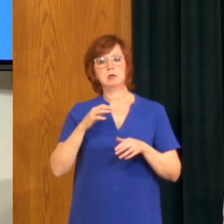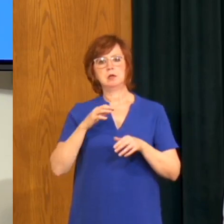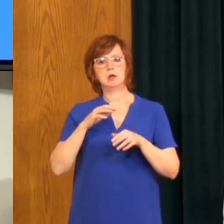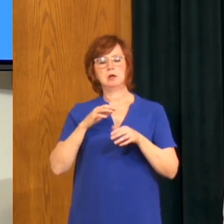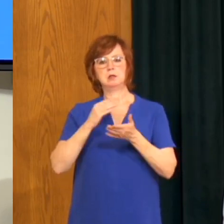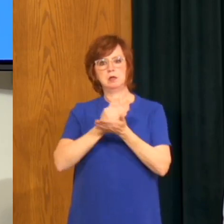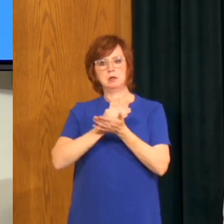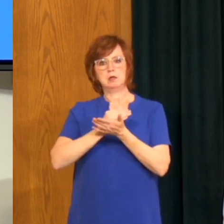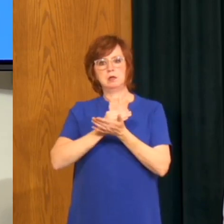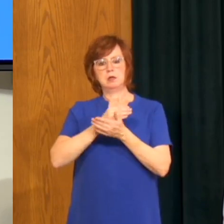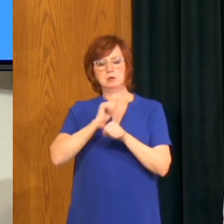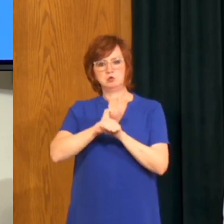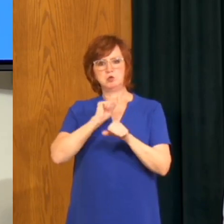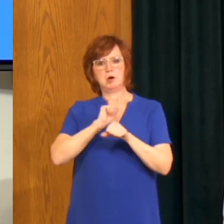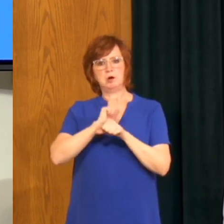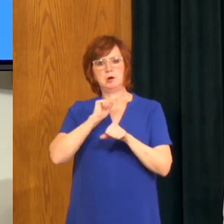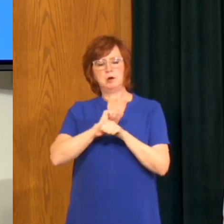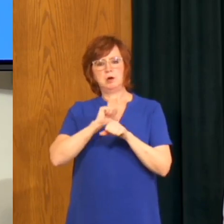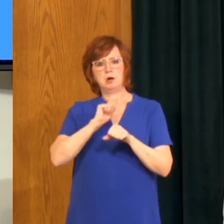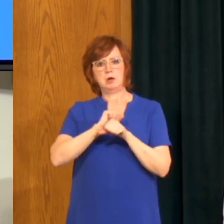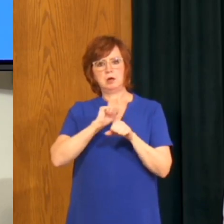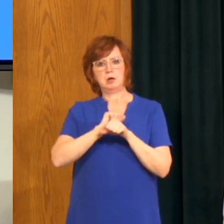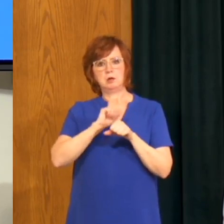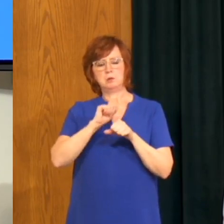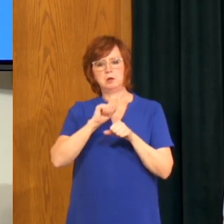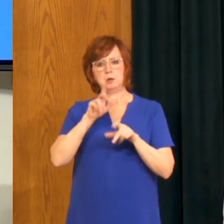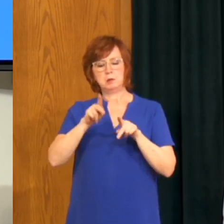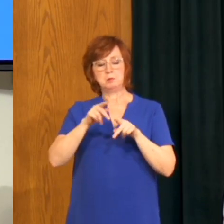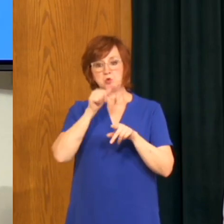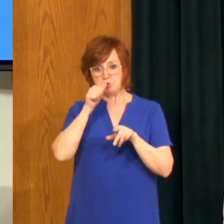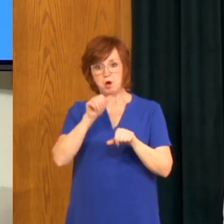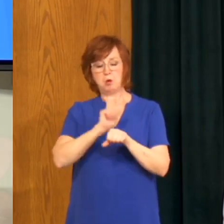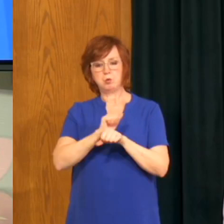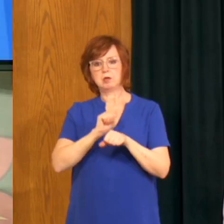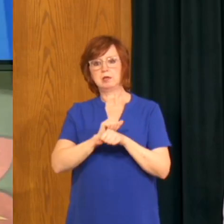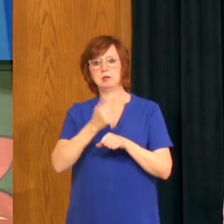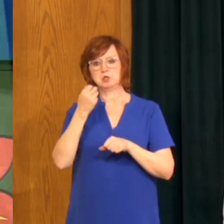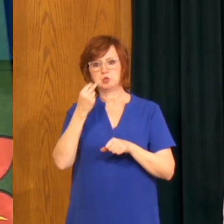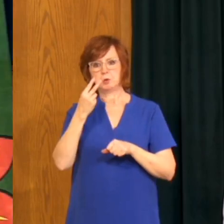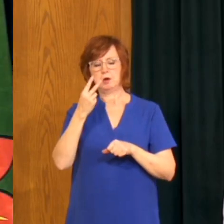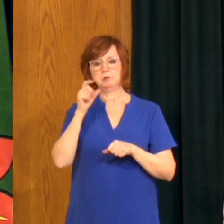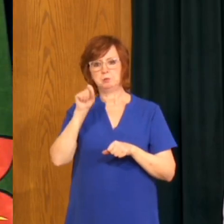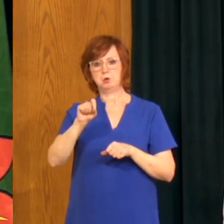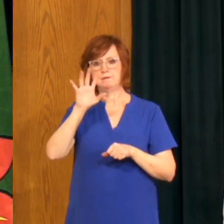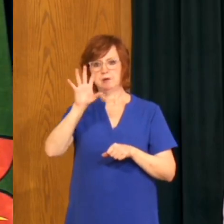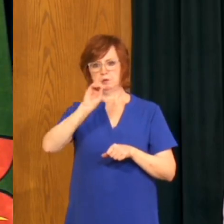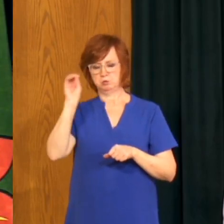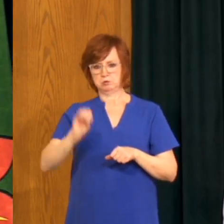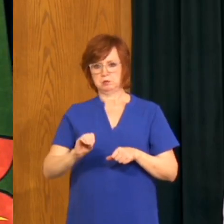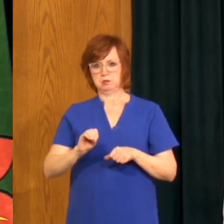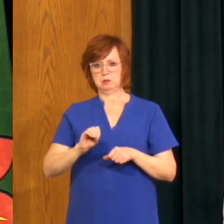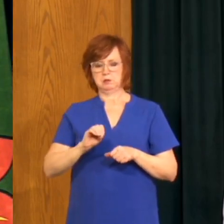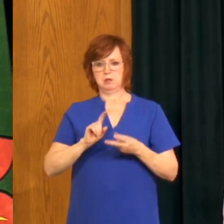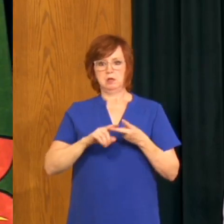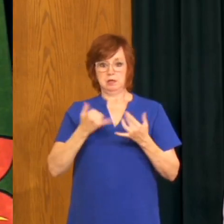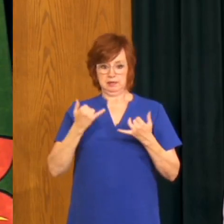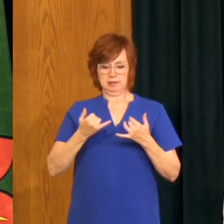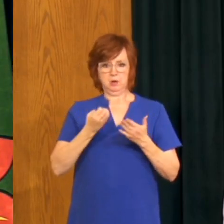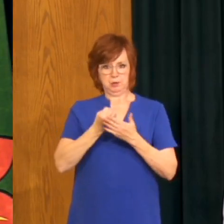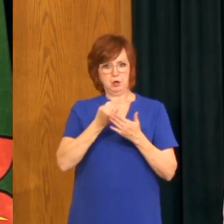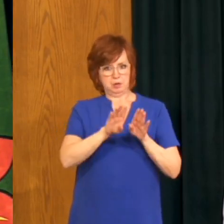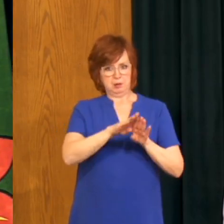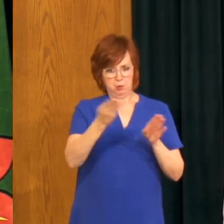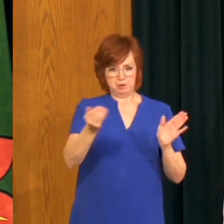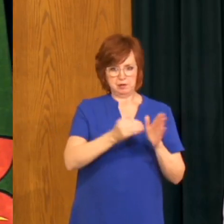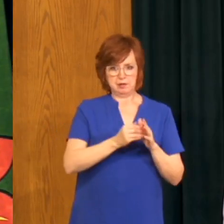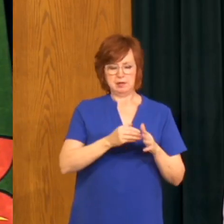at 12.5%. Now that pretty much every aspect of the economy is open, how confident are you that that number